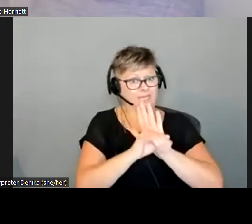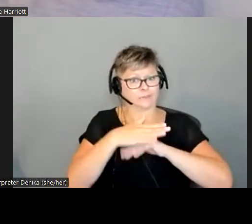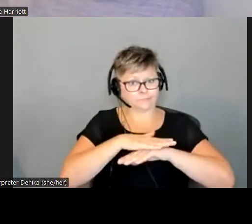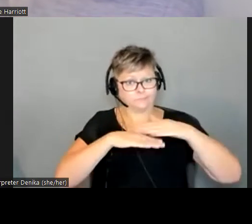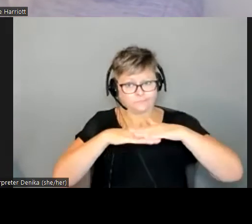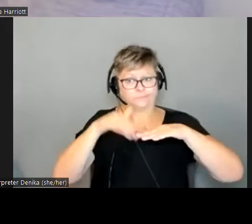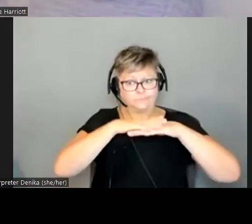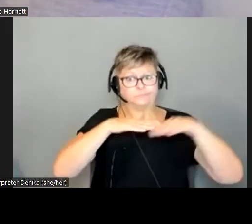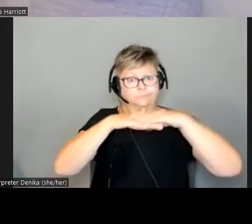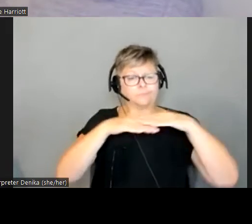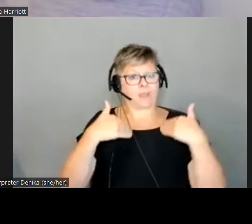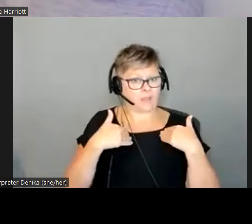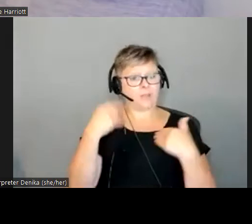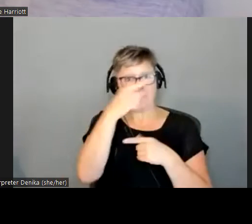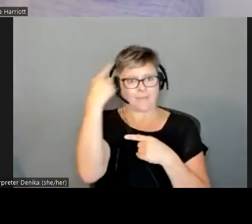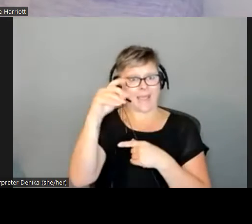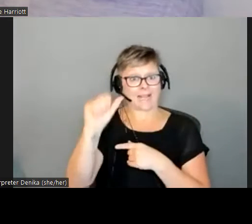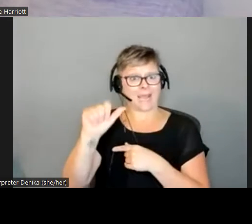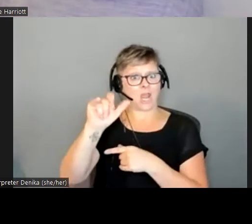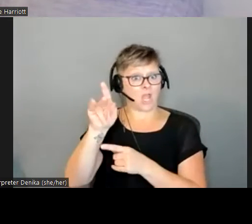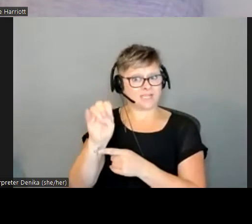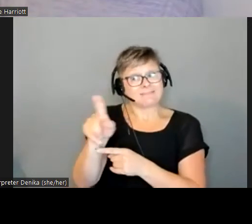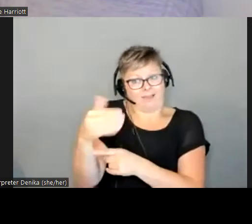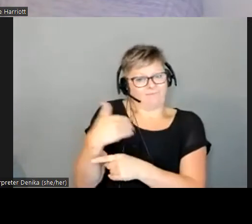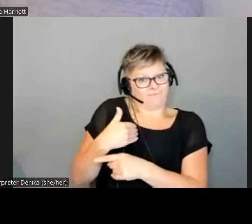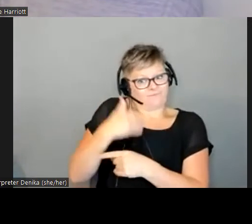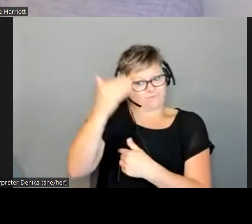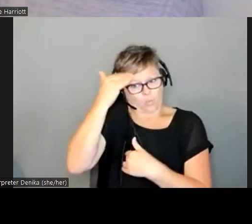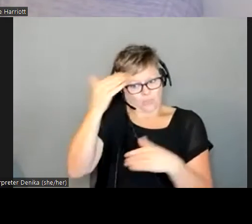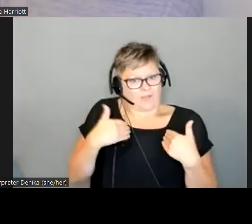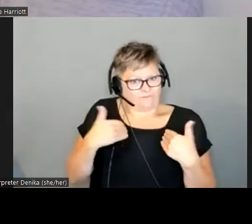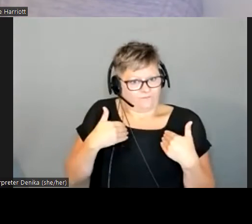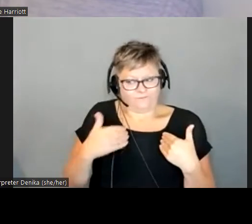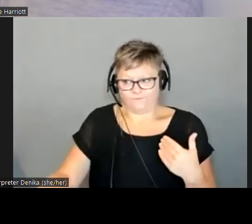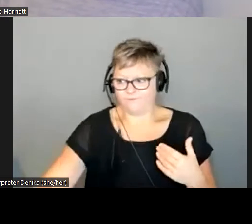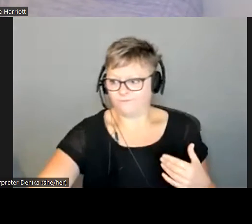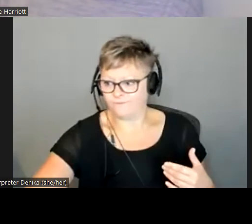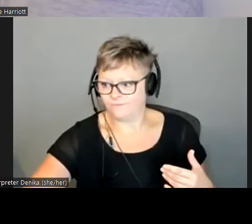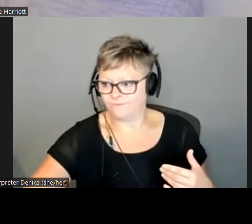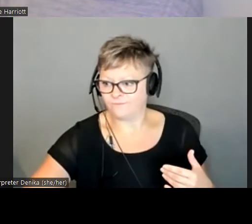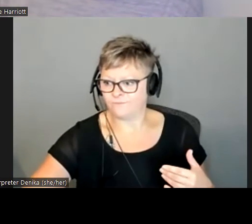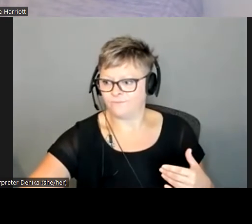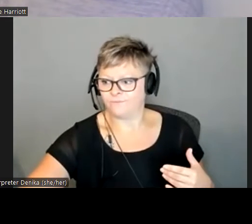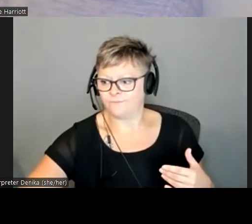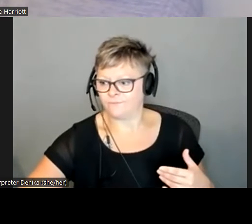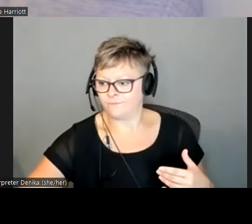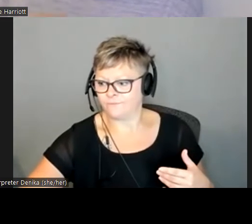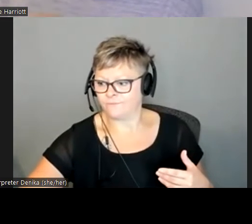Alliance does have that. There is that knowledge of it. And I see that